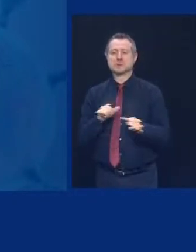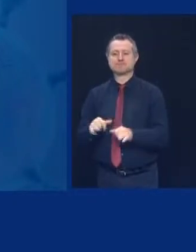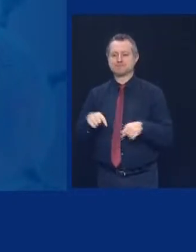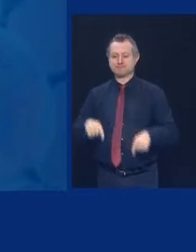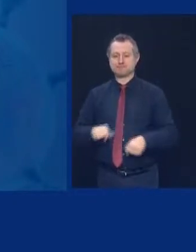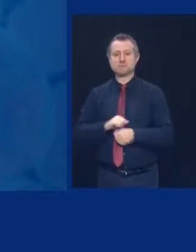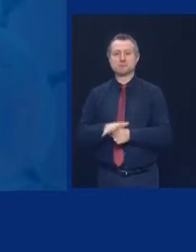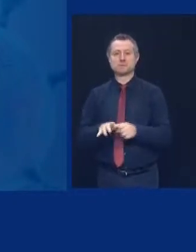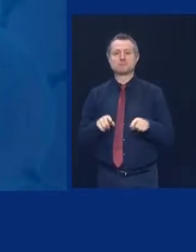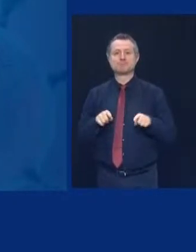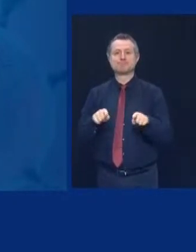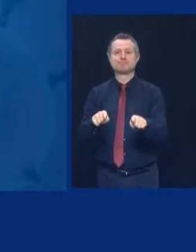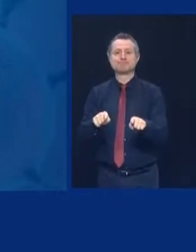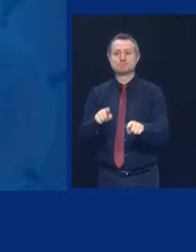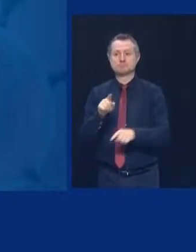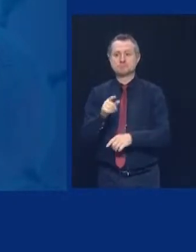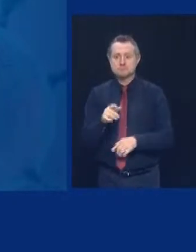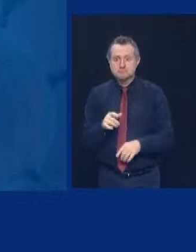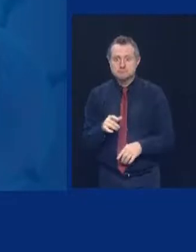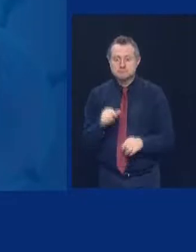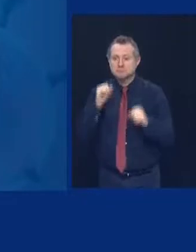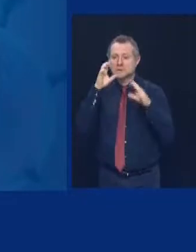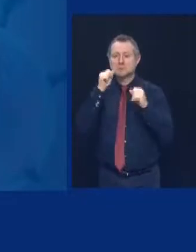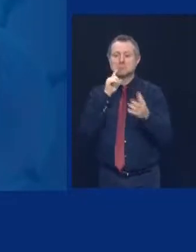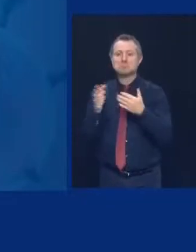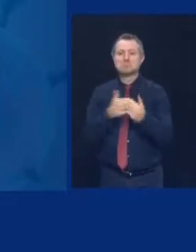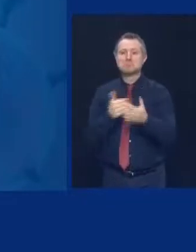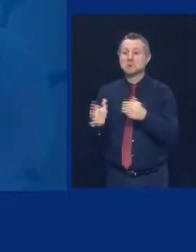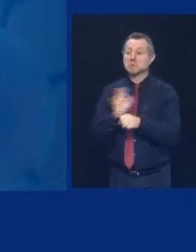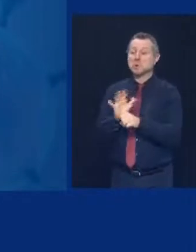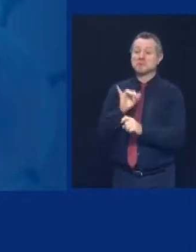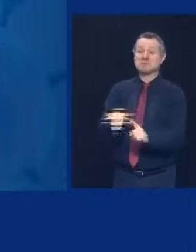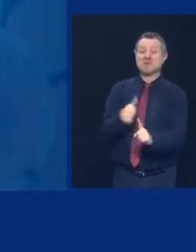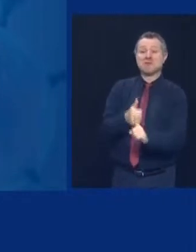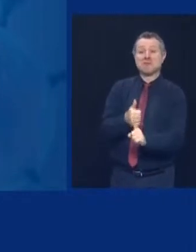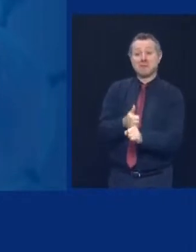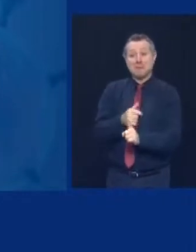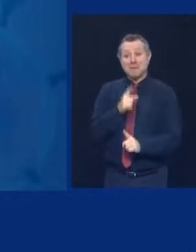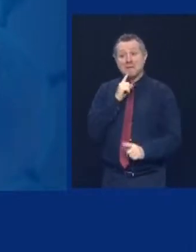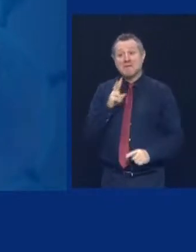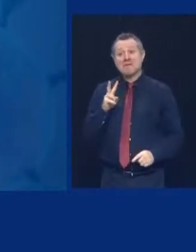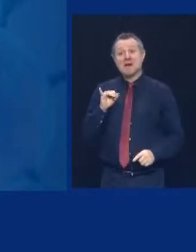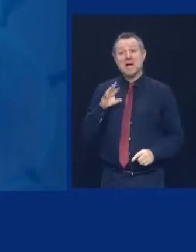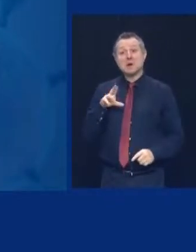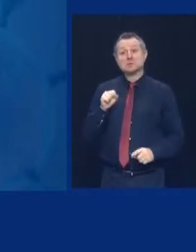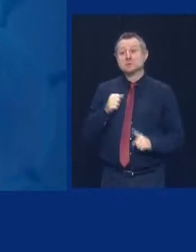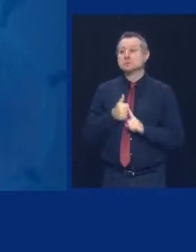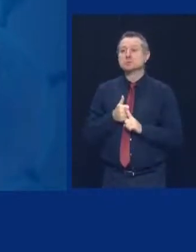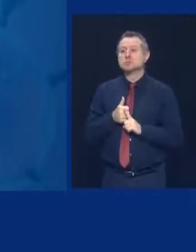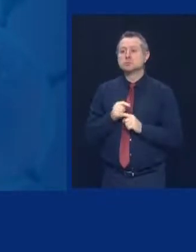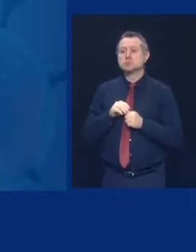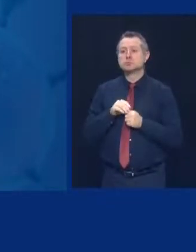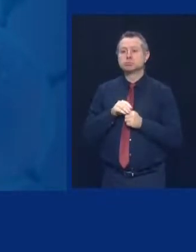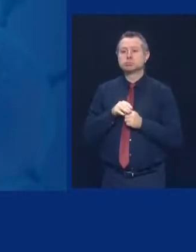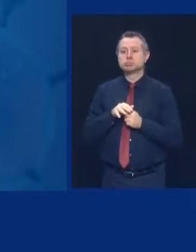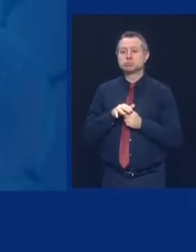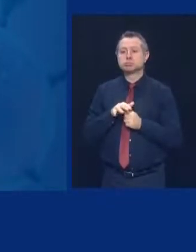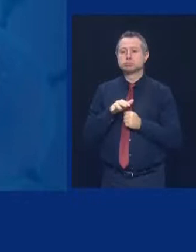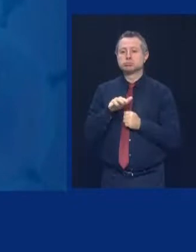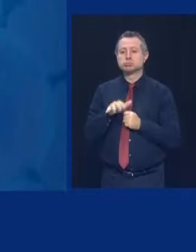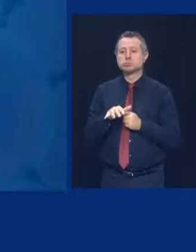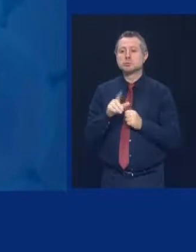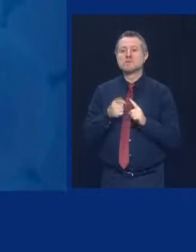amazing. But anyway, in that movie, the virus spreads from a